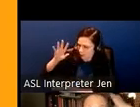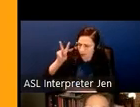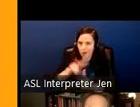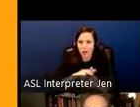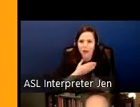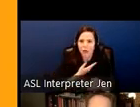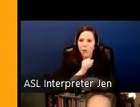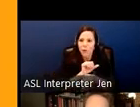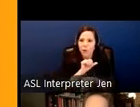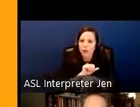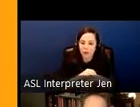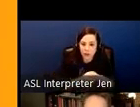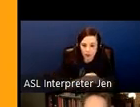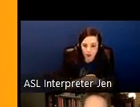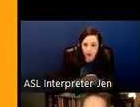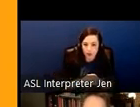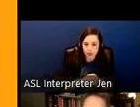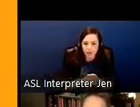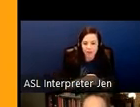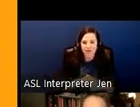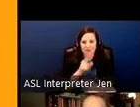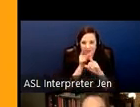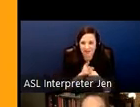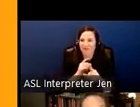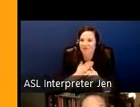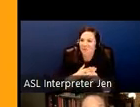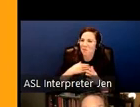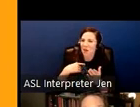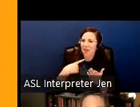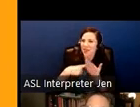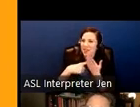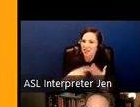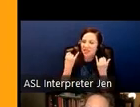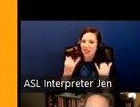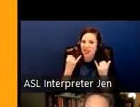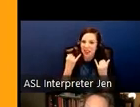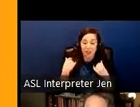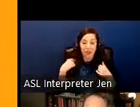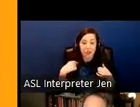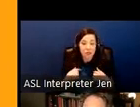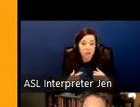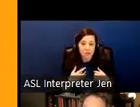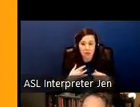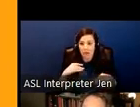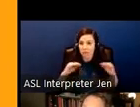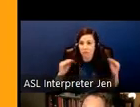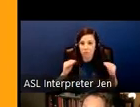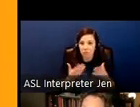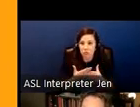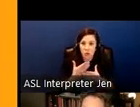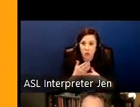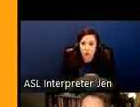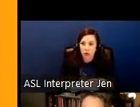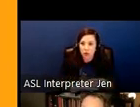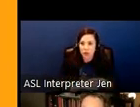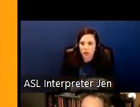practical. And so that's the work that I want to present today. And hopefully I don't think that it's anything new. I think I heard a lot of what